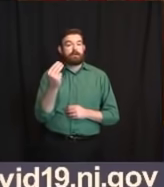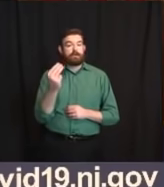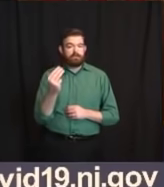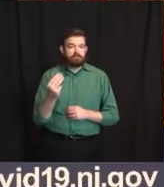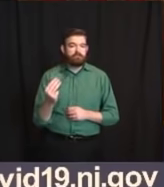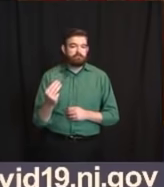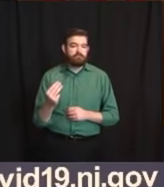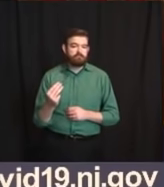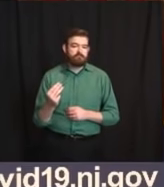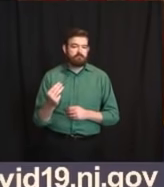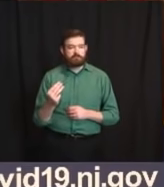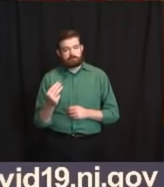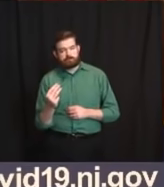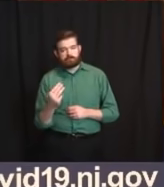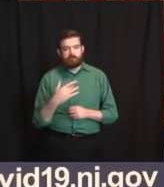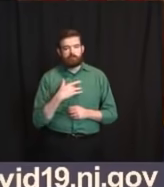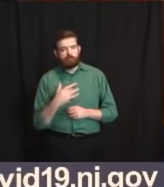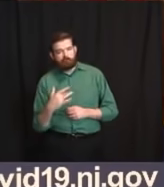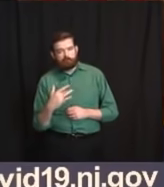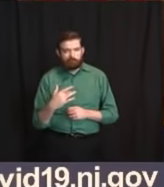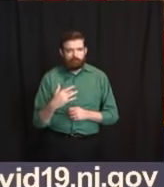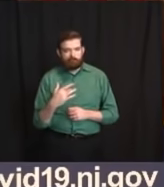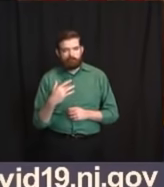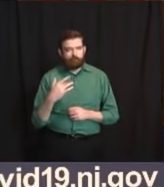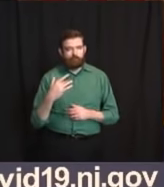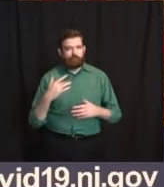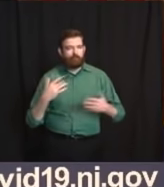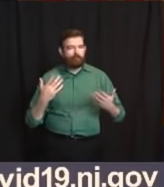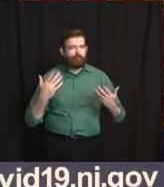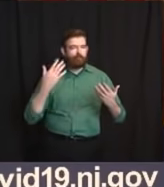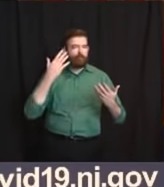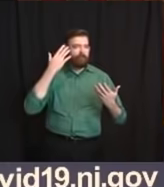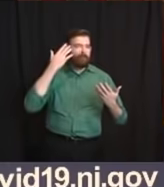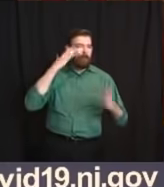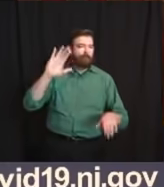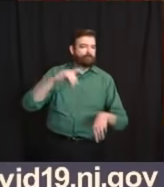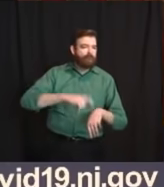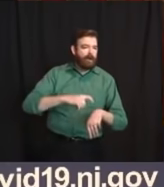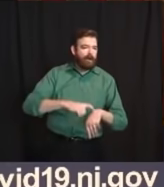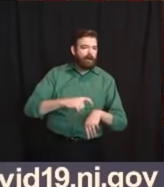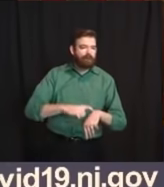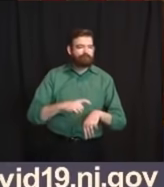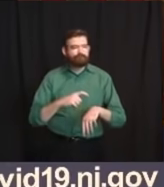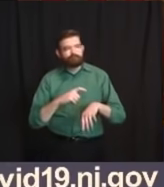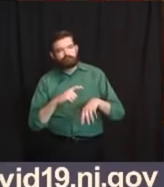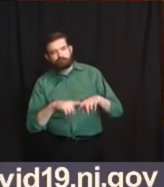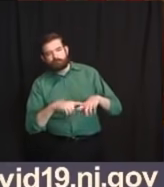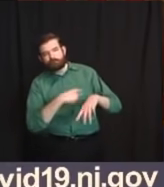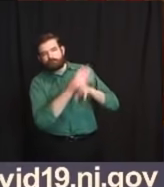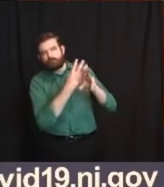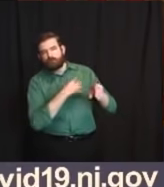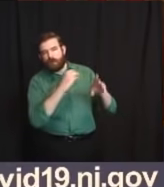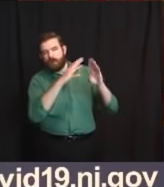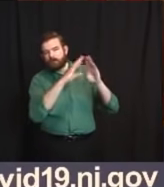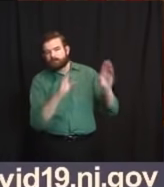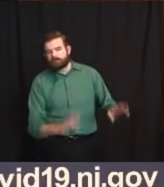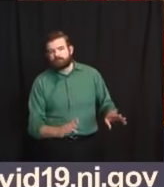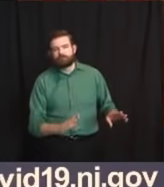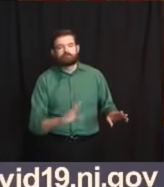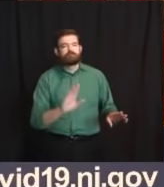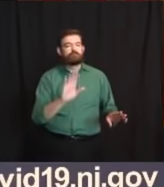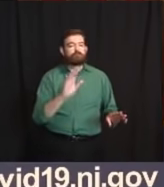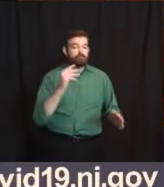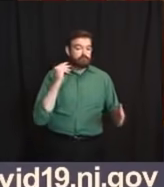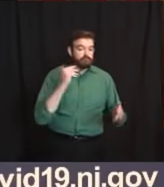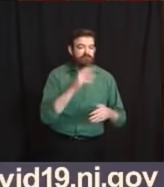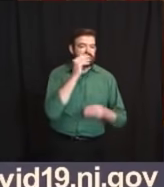TBD, just given the White House has a VTC most Mondays. So if you could bear with us, we'll try, as we always do, to shoot for 1